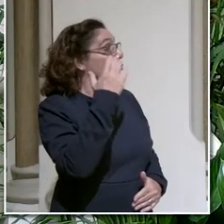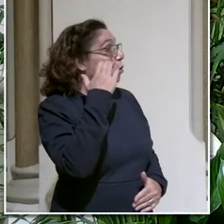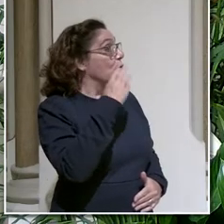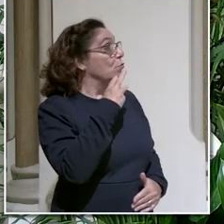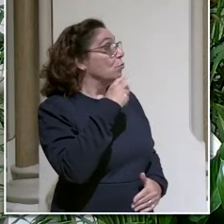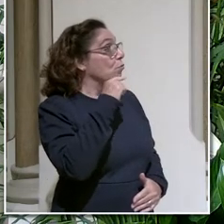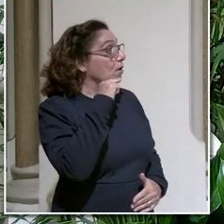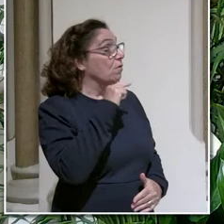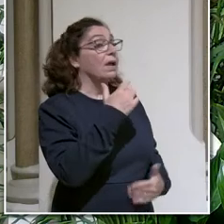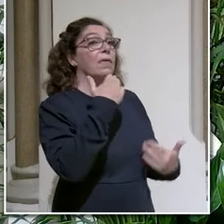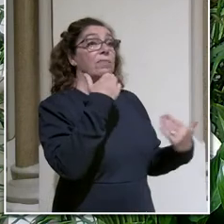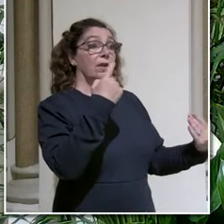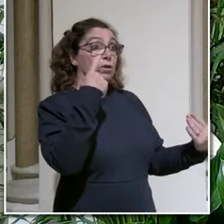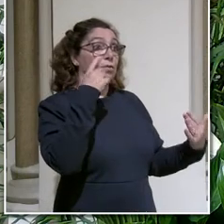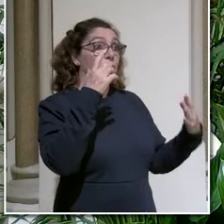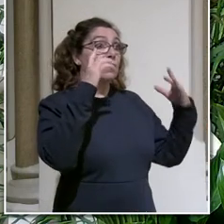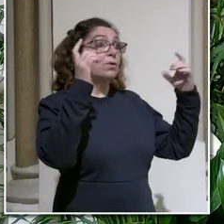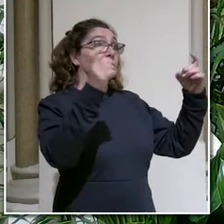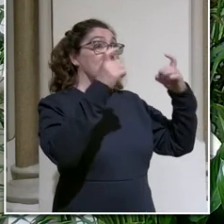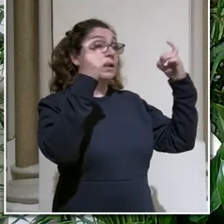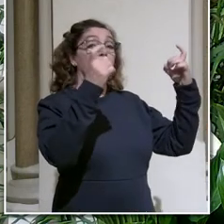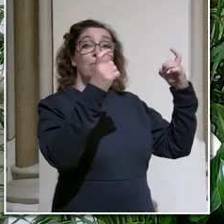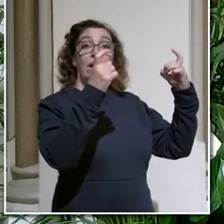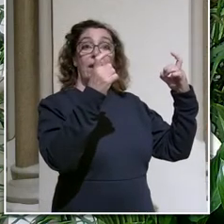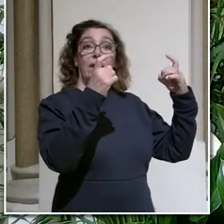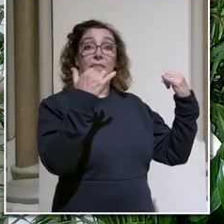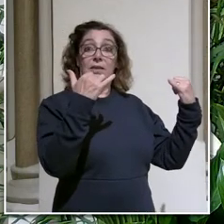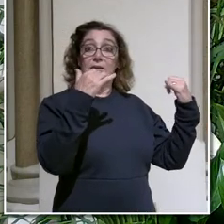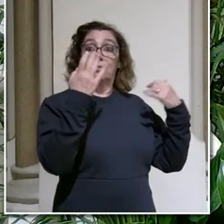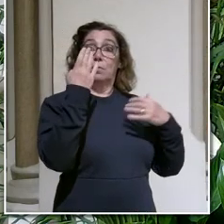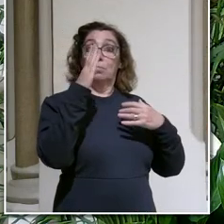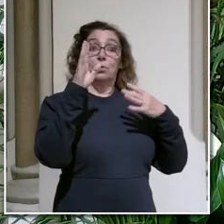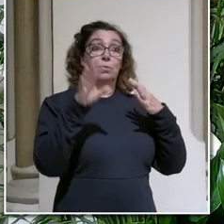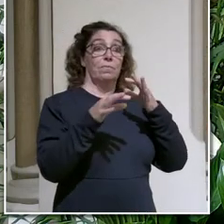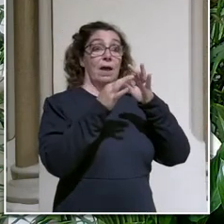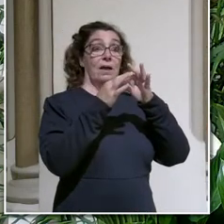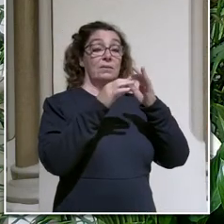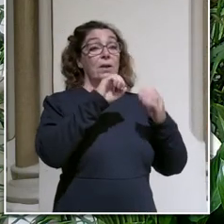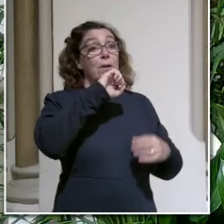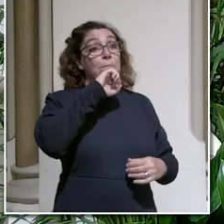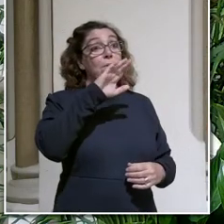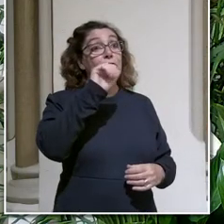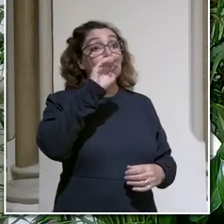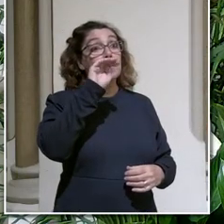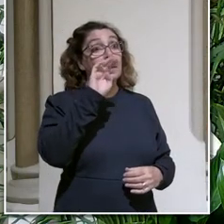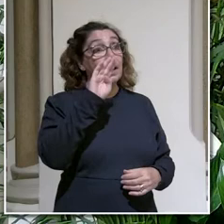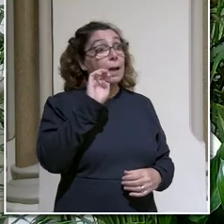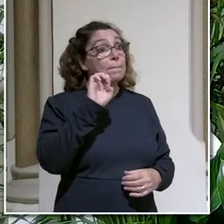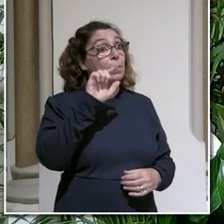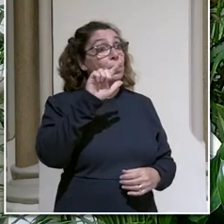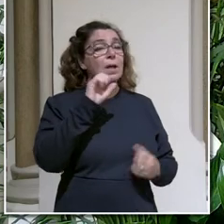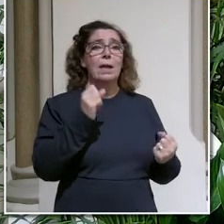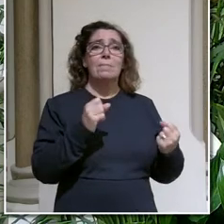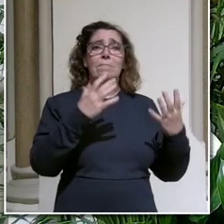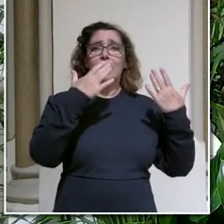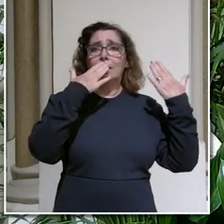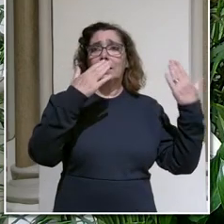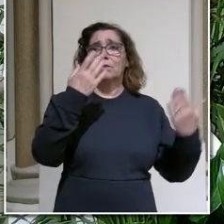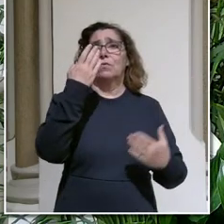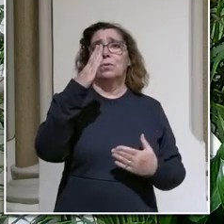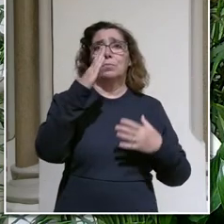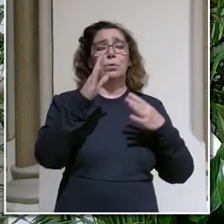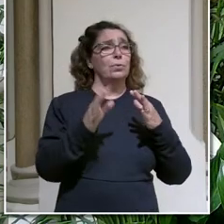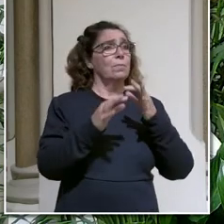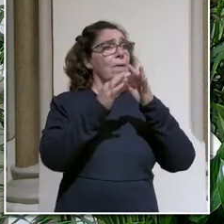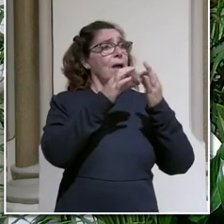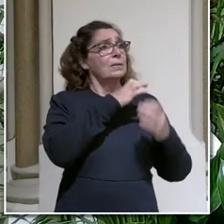Mass. And I welcome Bishop Campbell, Monsignor Criscolo, and my brother priests. And many thanks to the Blue Mass Committee, the staff